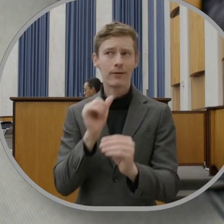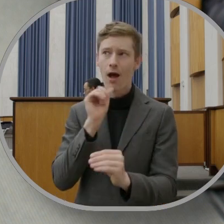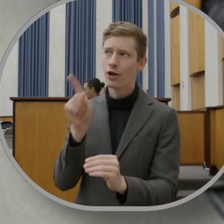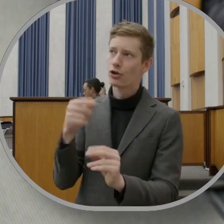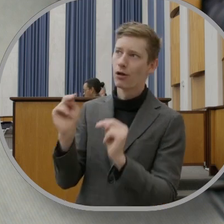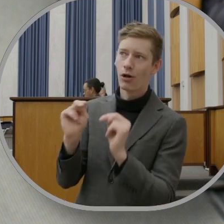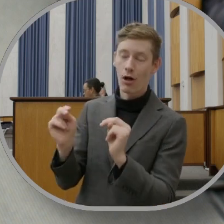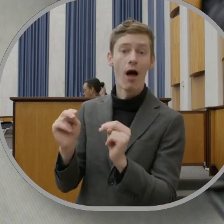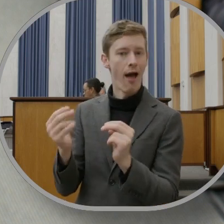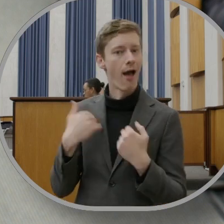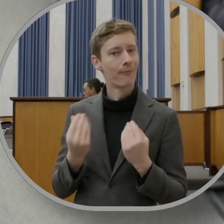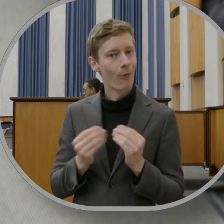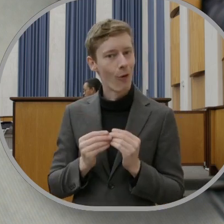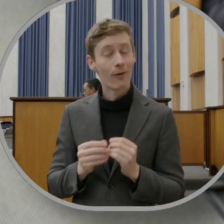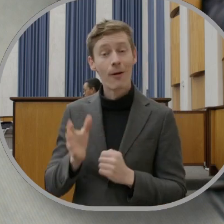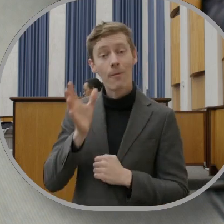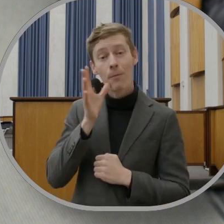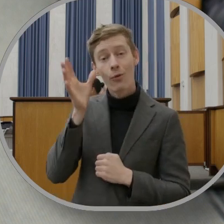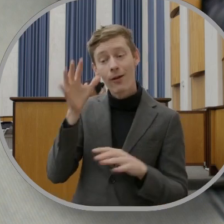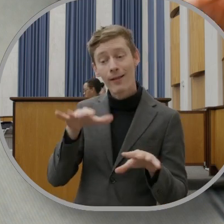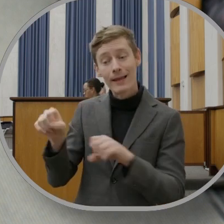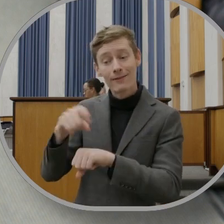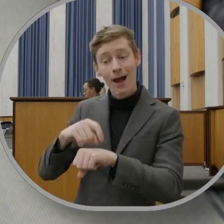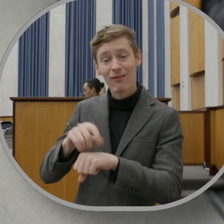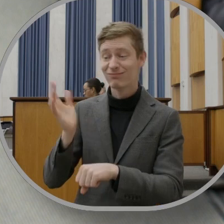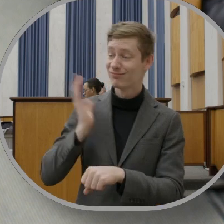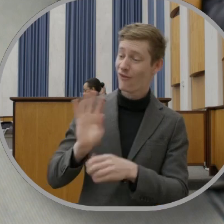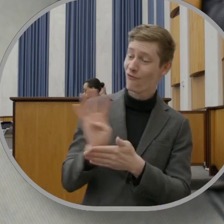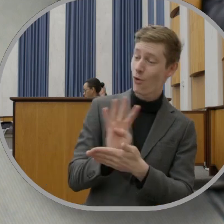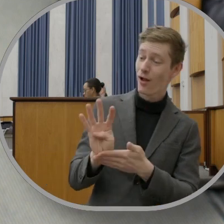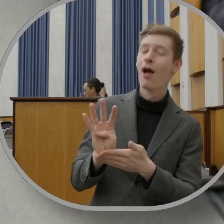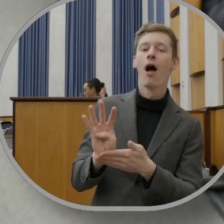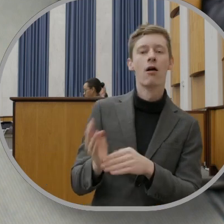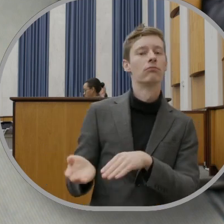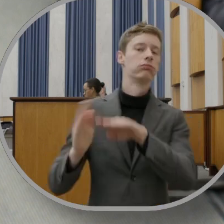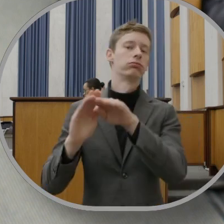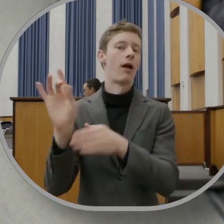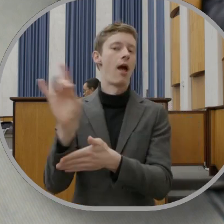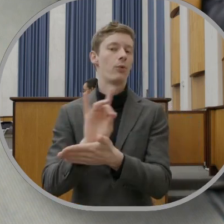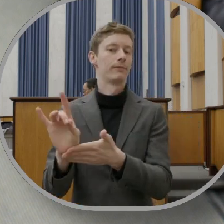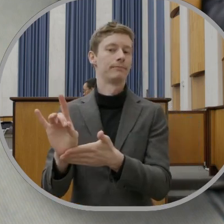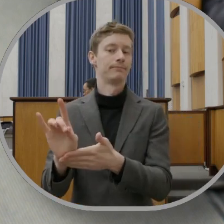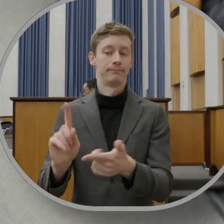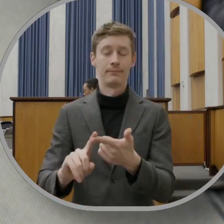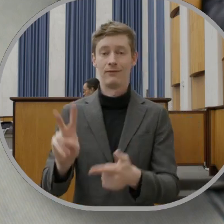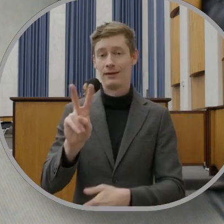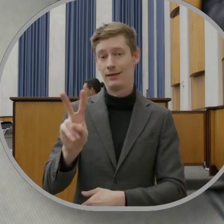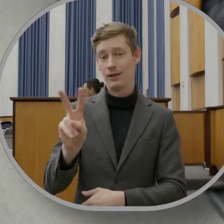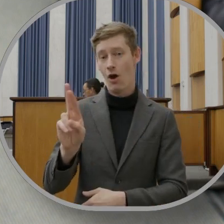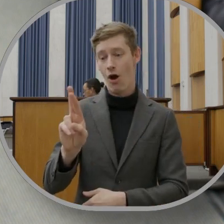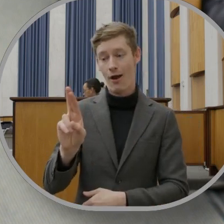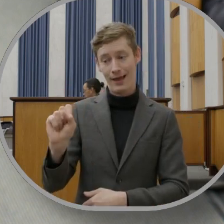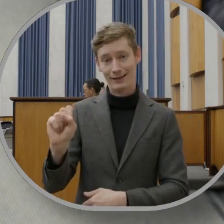agreements. We've increased parental leave from 4 to 8 weeks. We transitioned to the Virginia retirement system.